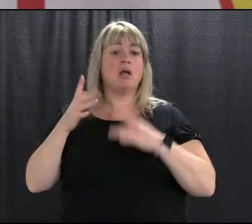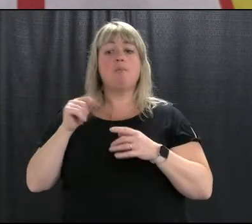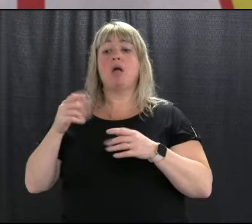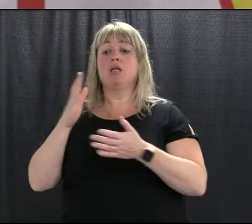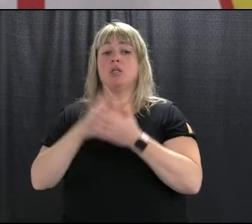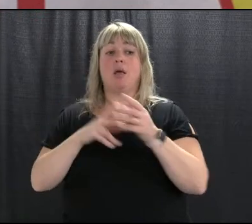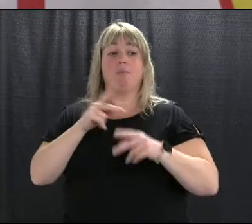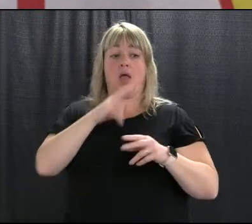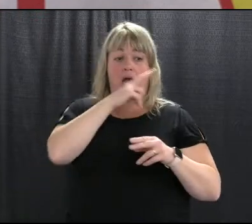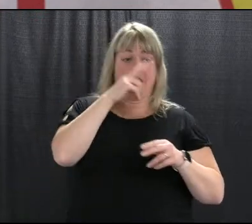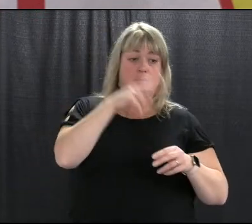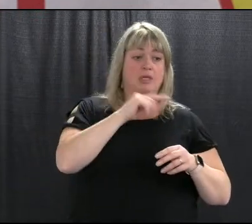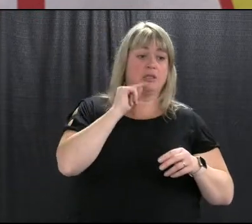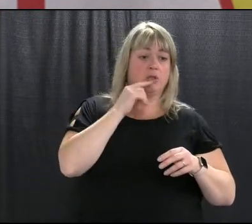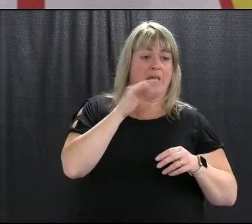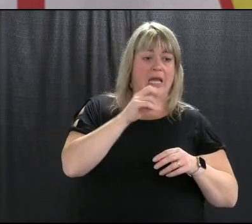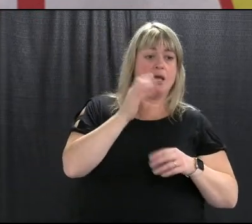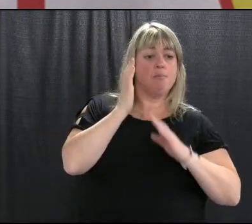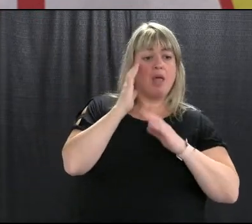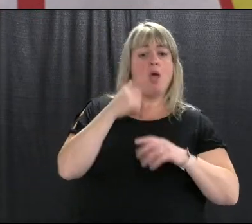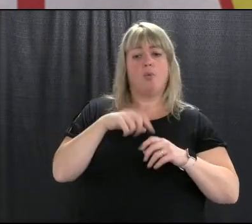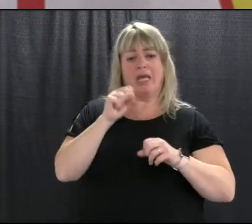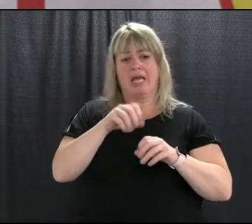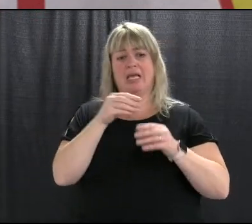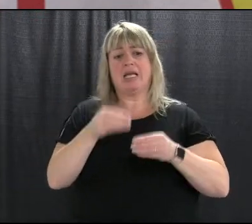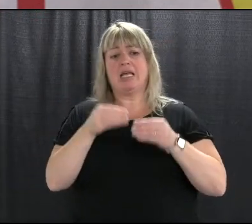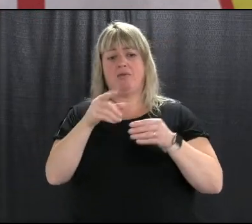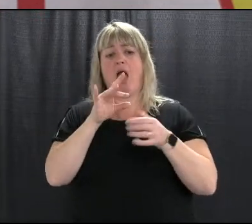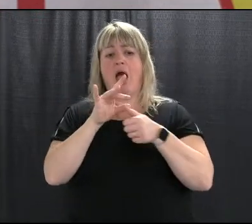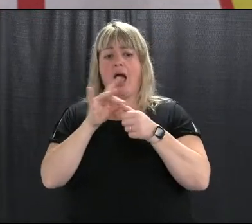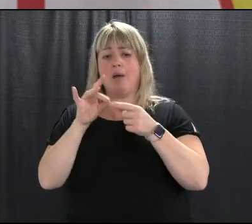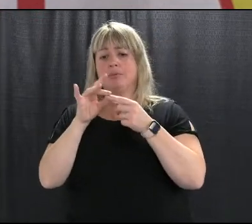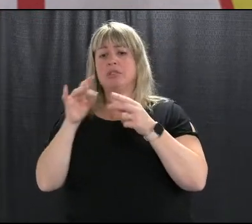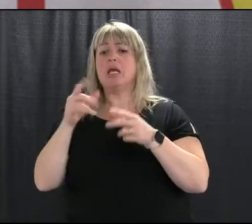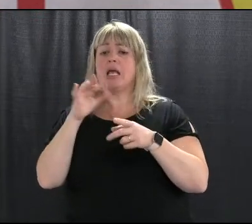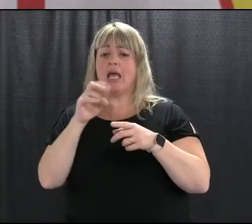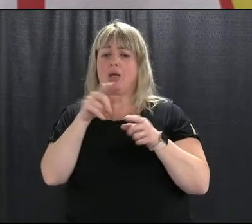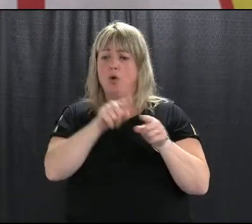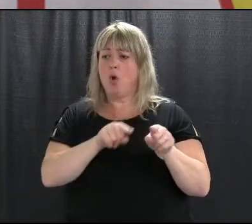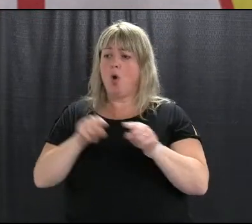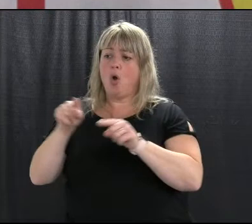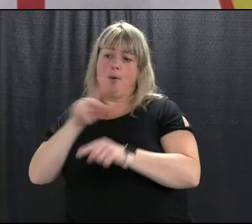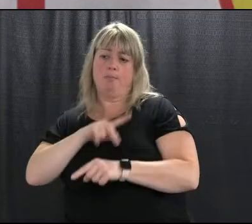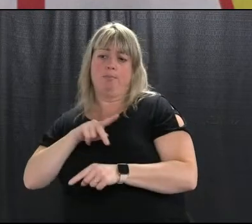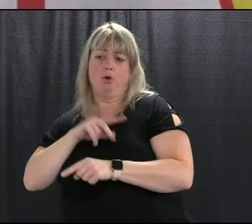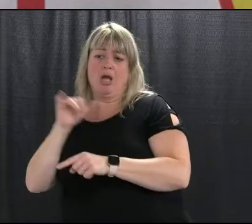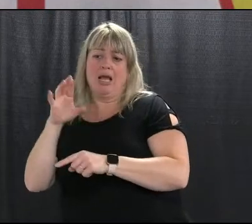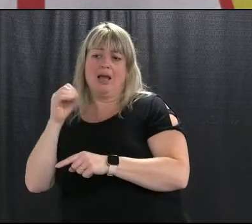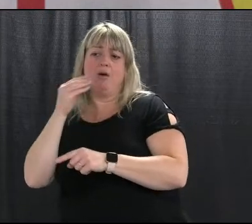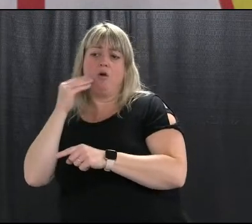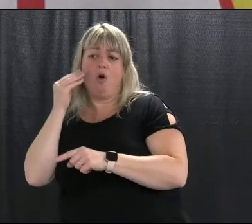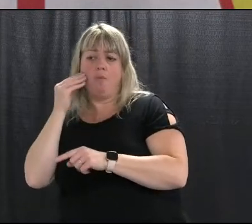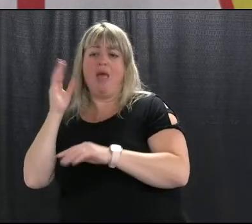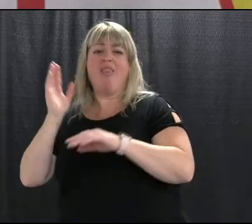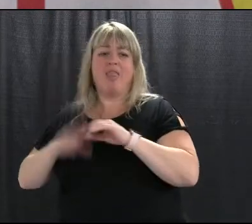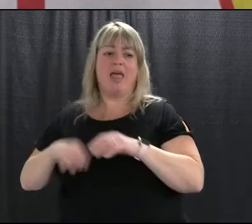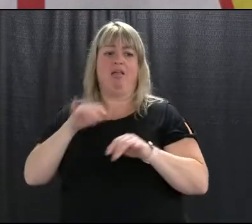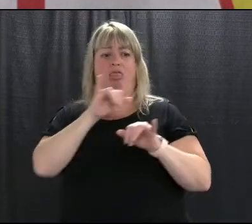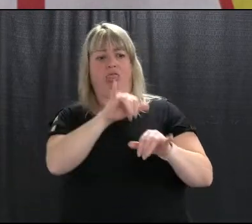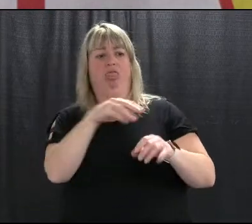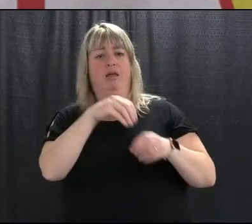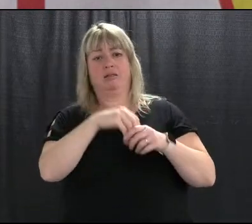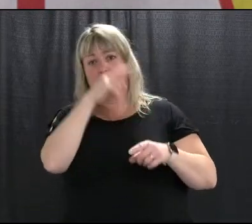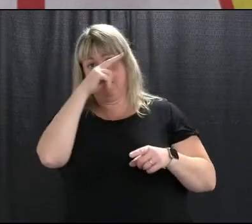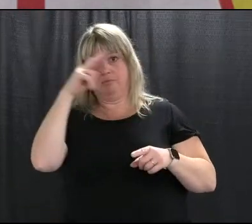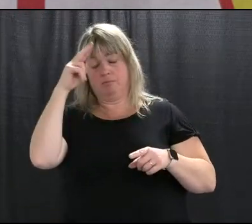care beds and provide the alternative level of care in the personal care home as opposed to in a hospital bed. So those